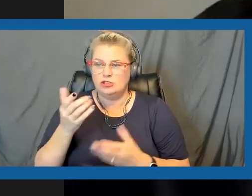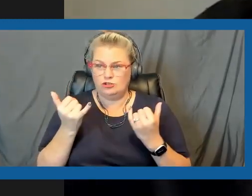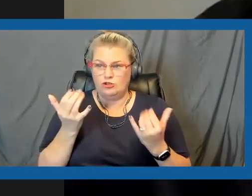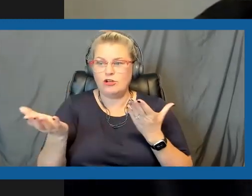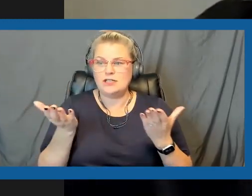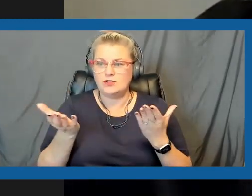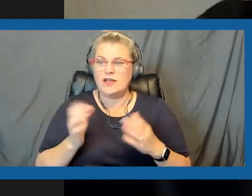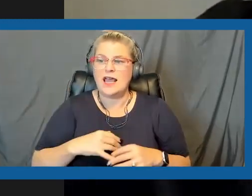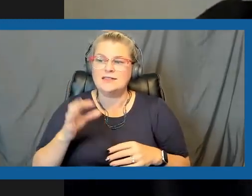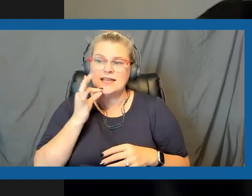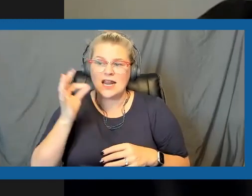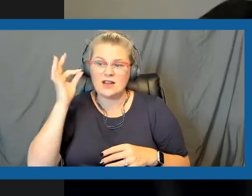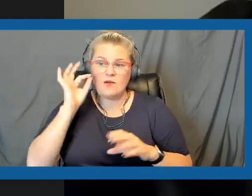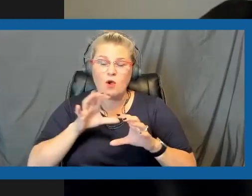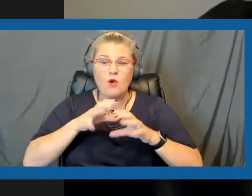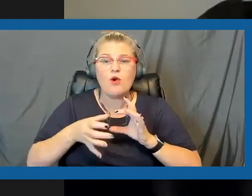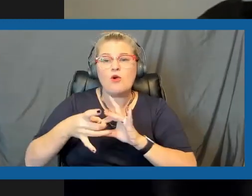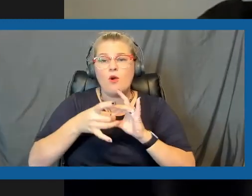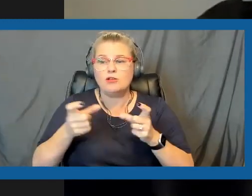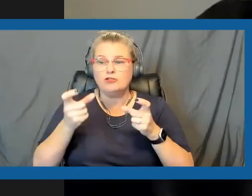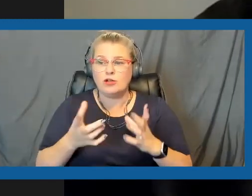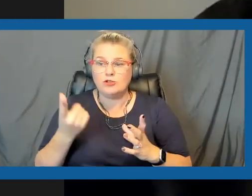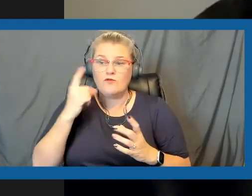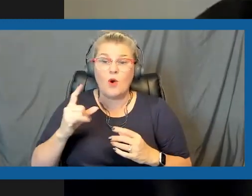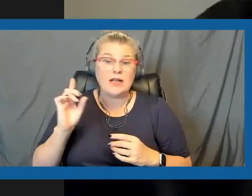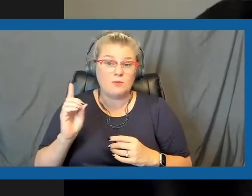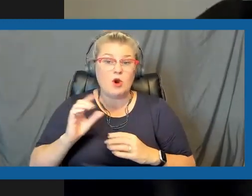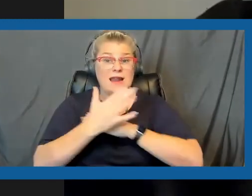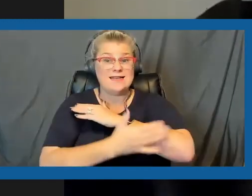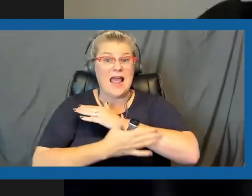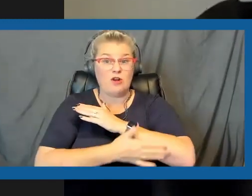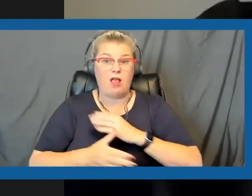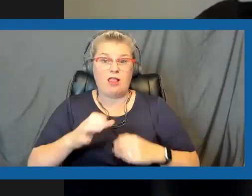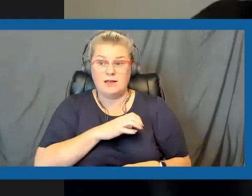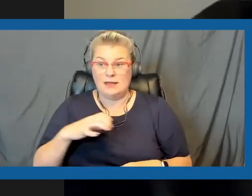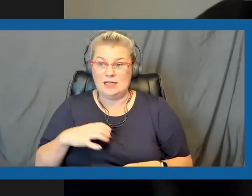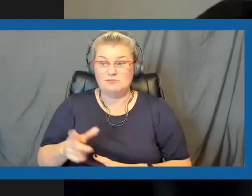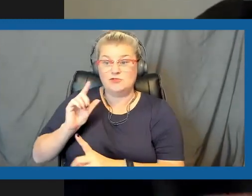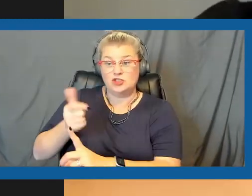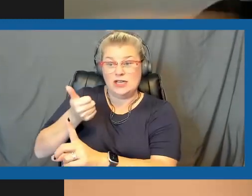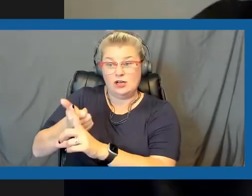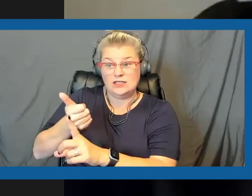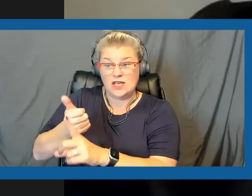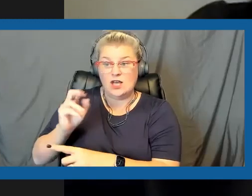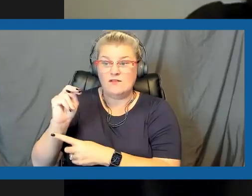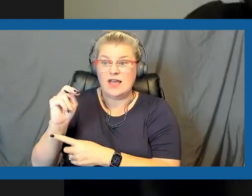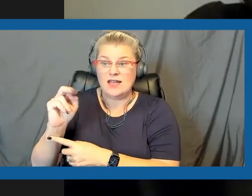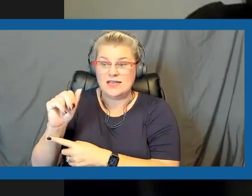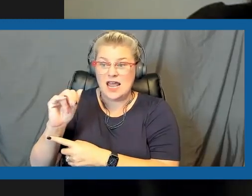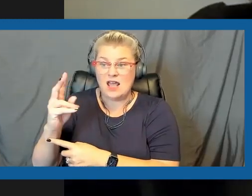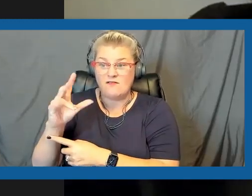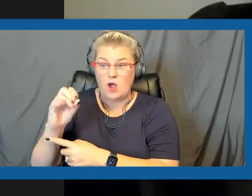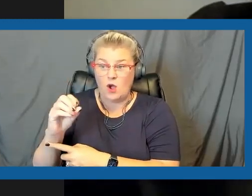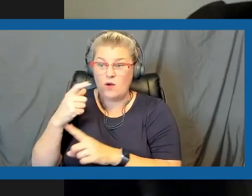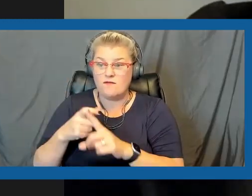American Coalitions Director at the Democratic National Committee. Cranell is a Navajo of the Bitter